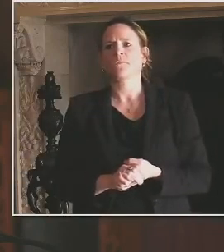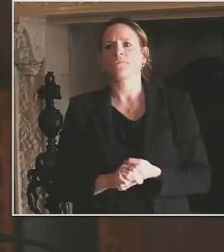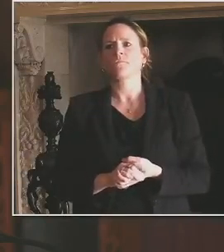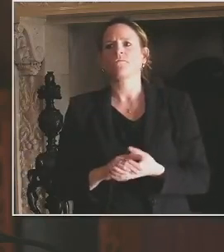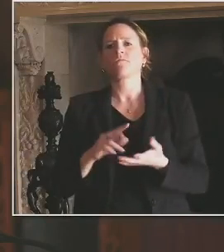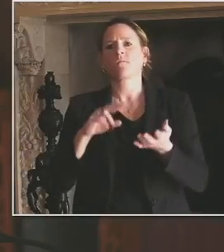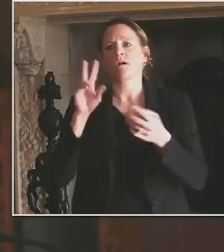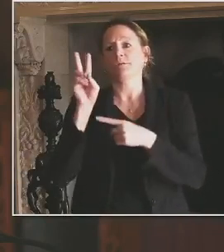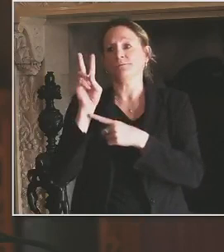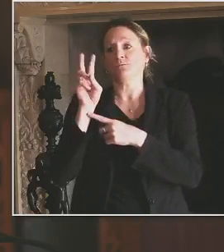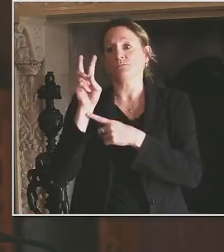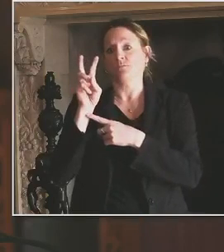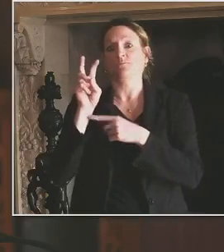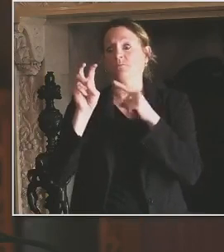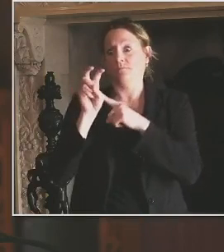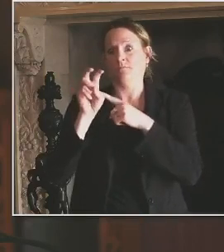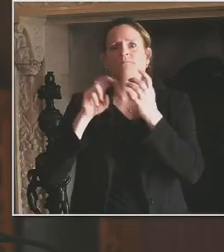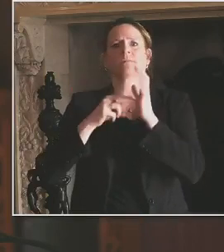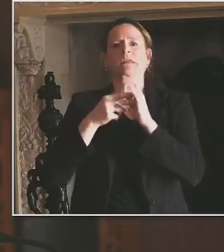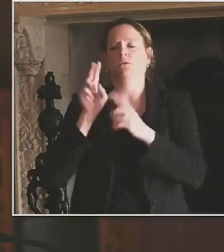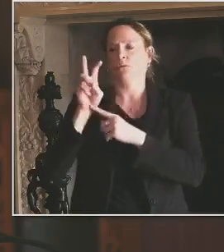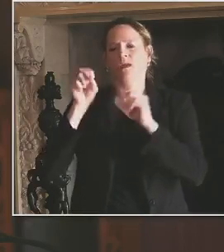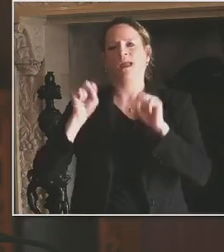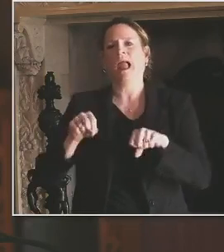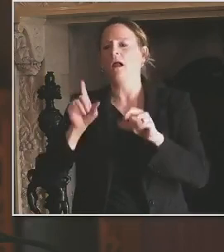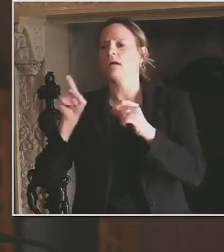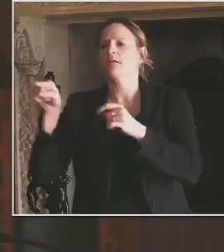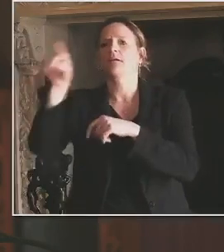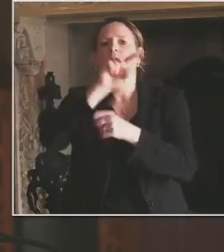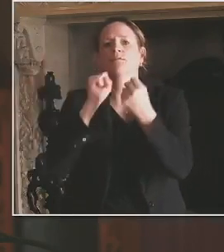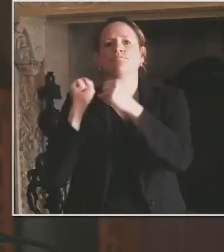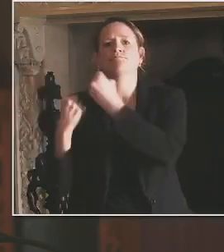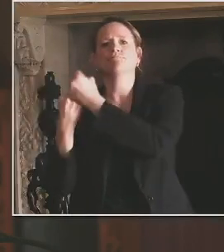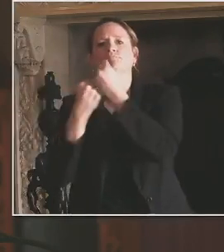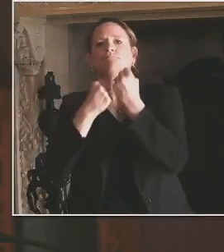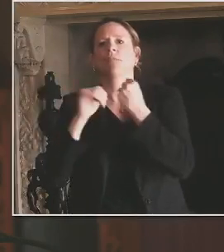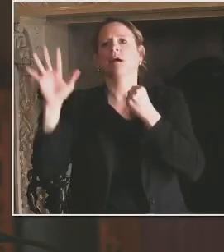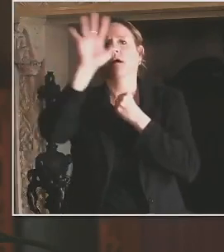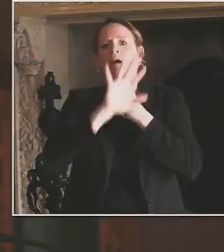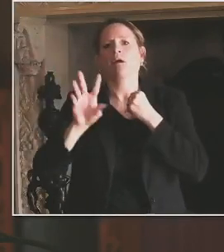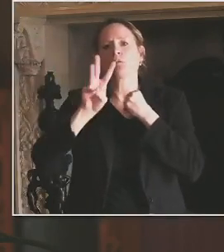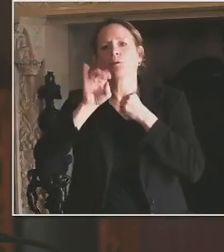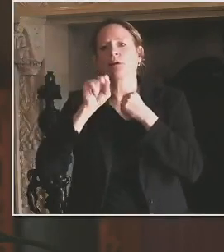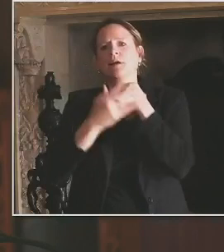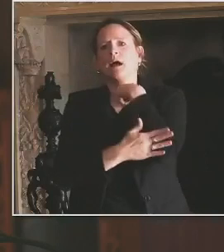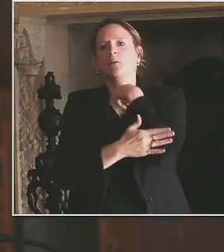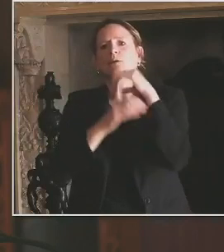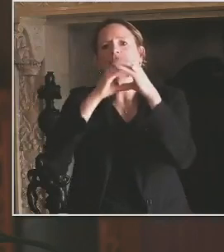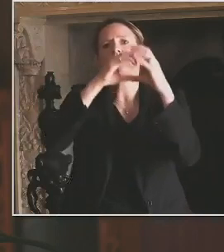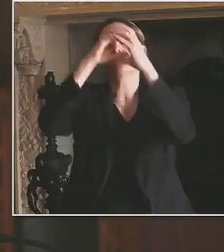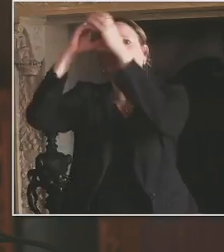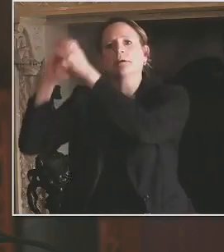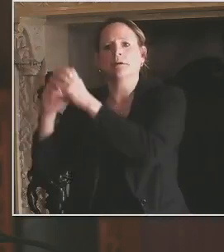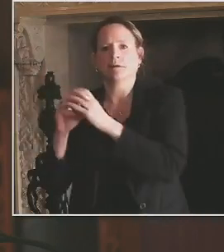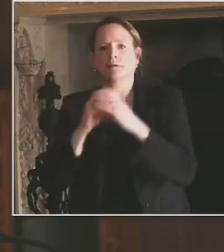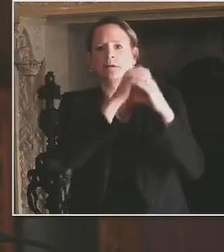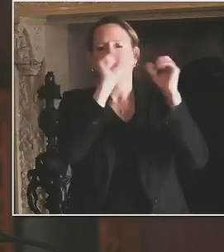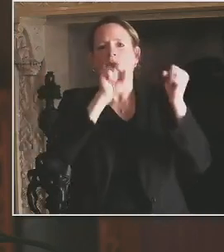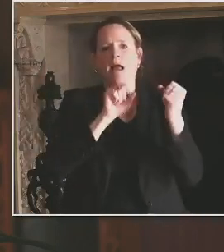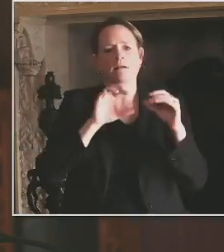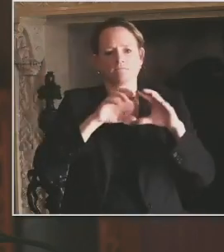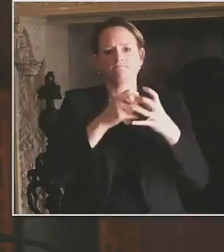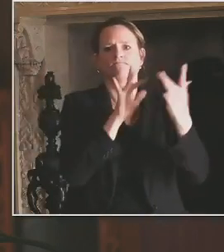counties and local public health as they were seeing surges or seeing upticks and needed us to wrap around and provide that support to them.